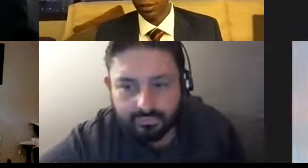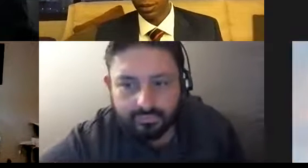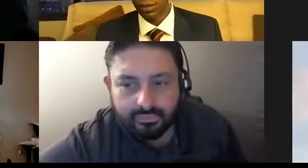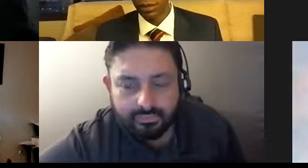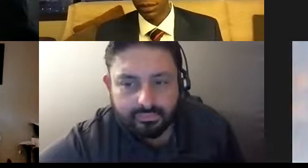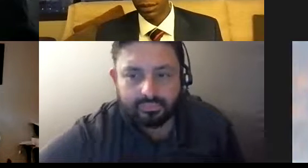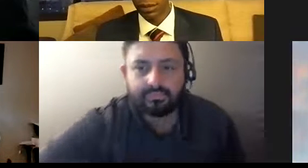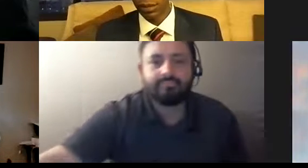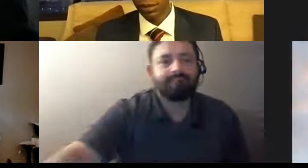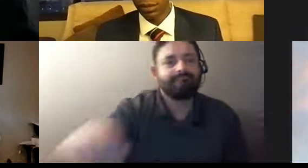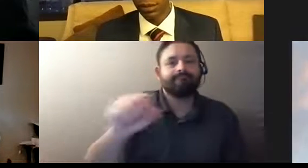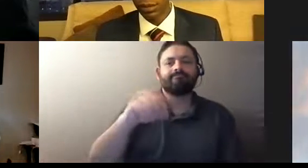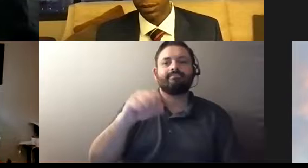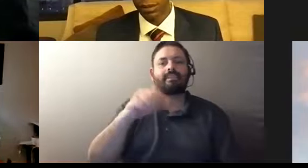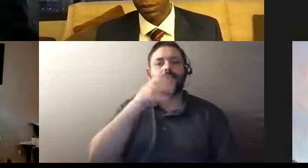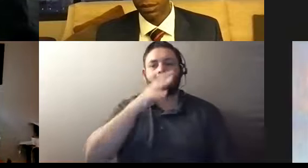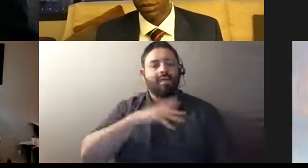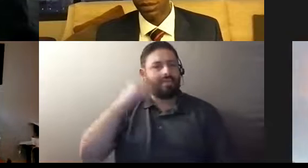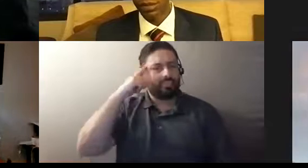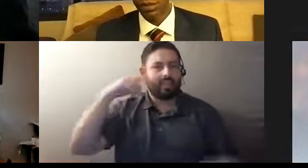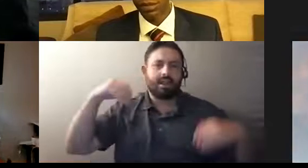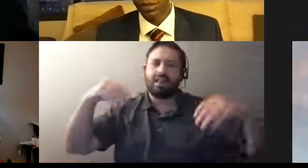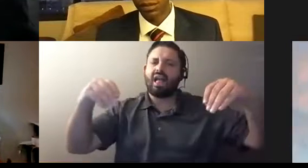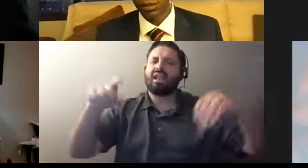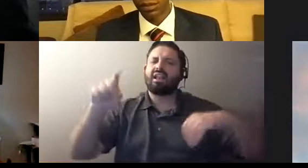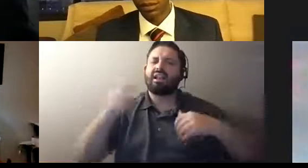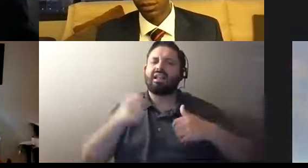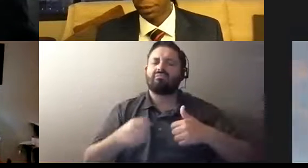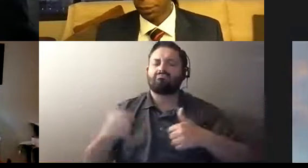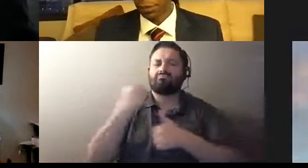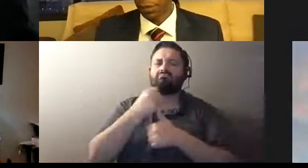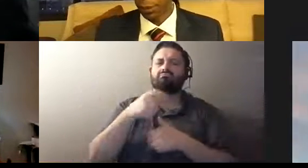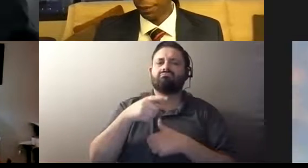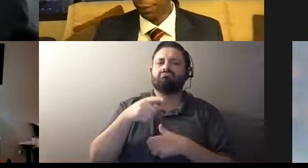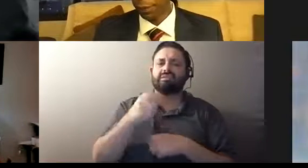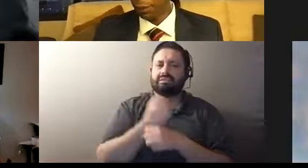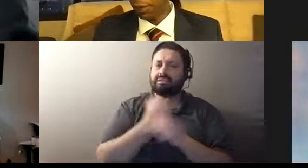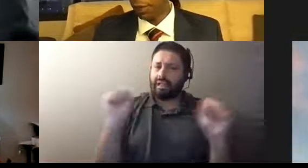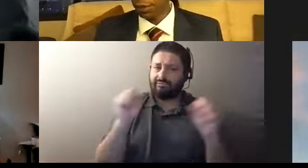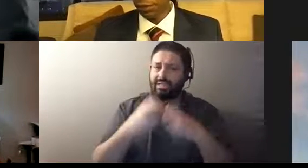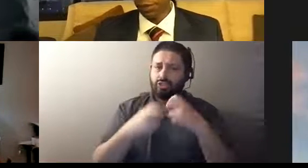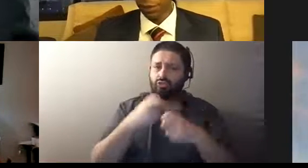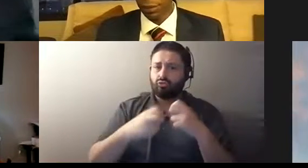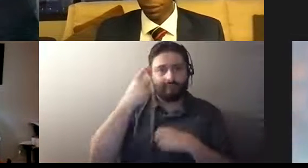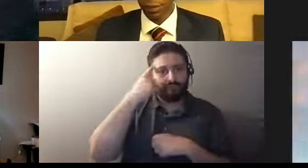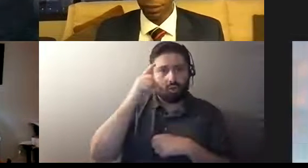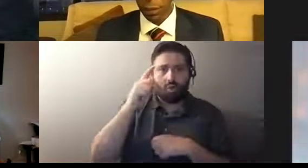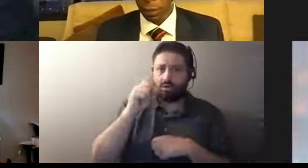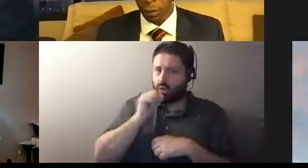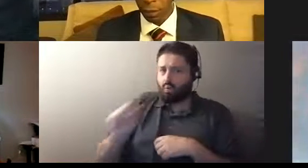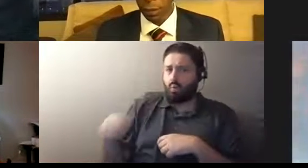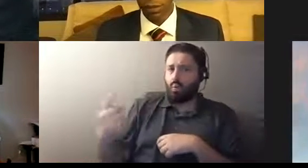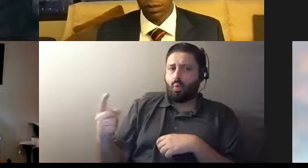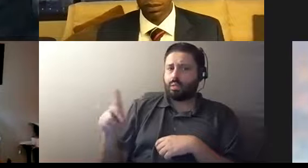Yes, 30 ma'am. seconds. I think lighting needs to be prioritized. It's a safety issue not only for the disabled